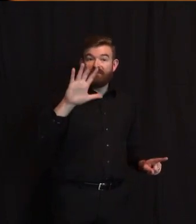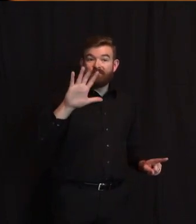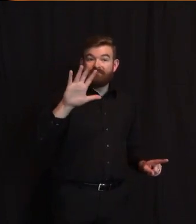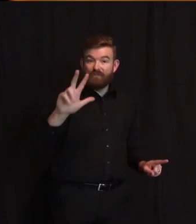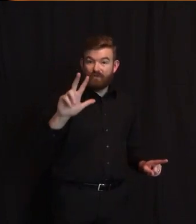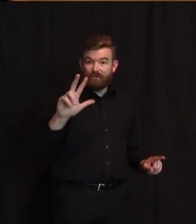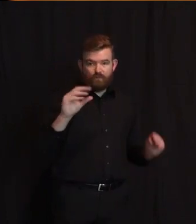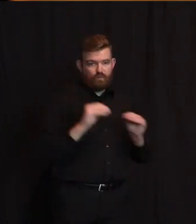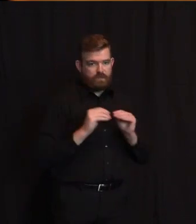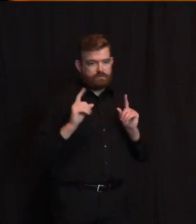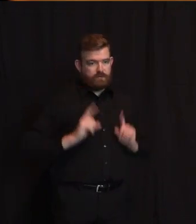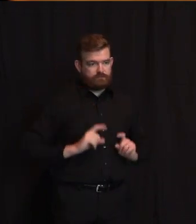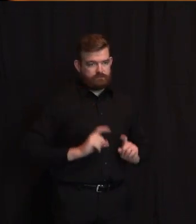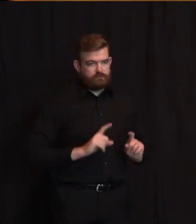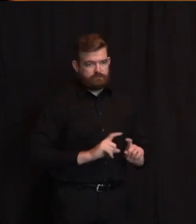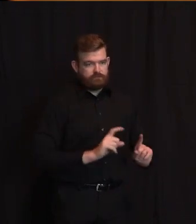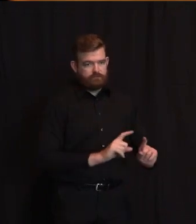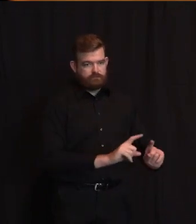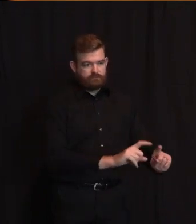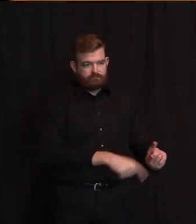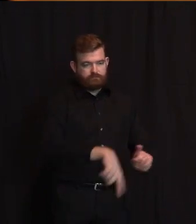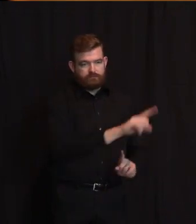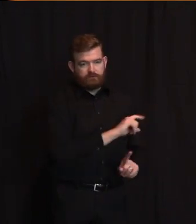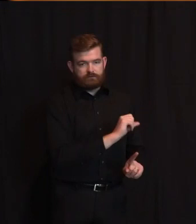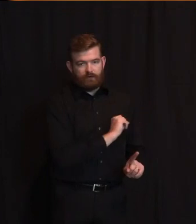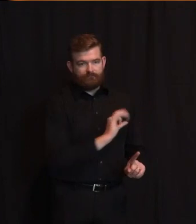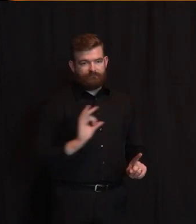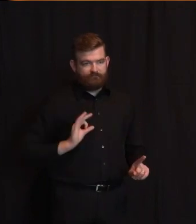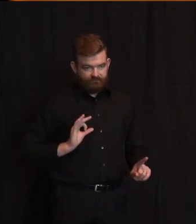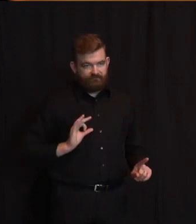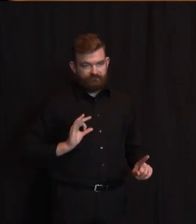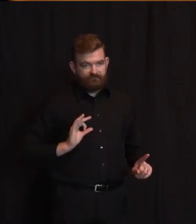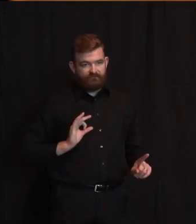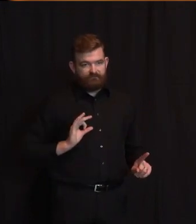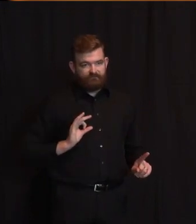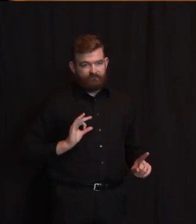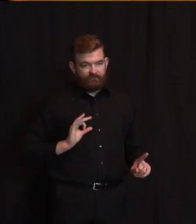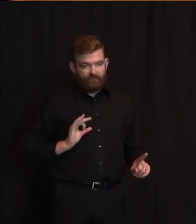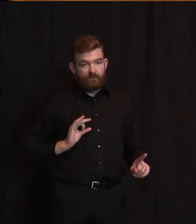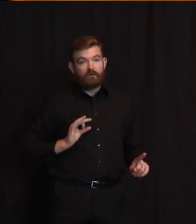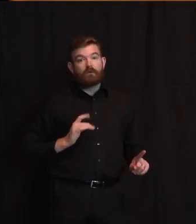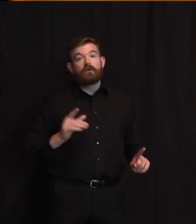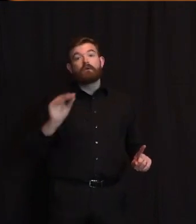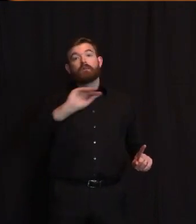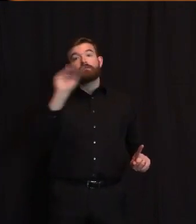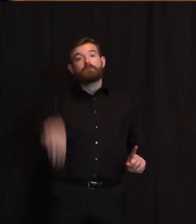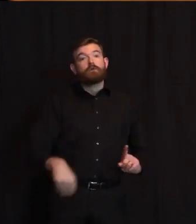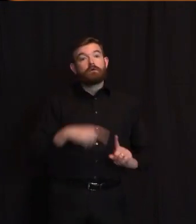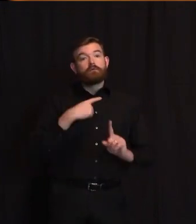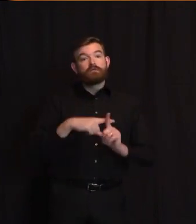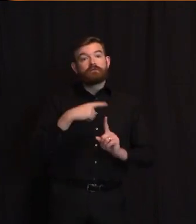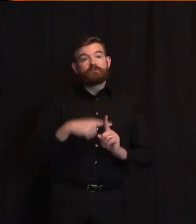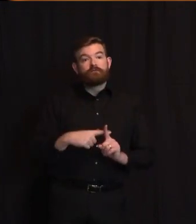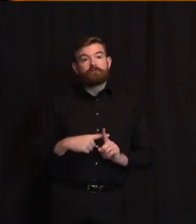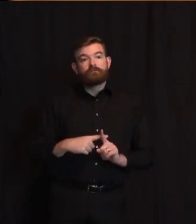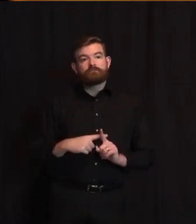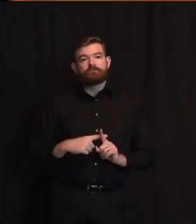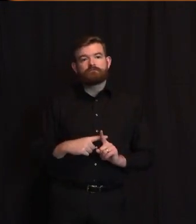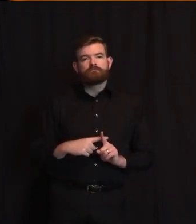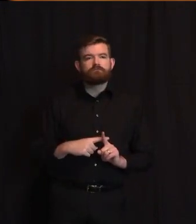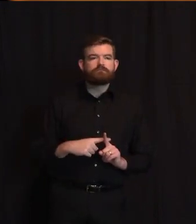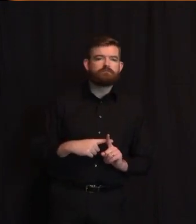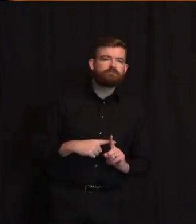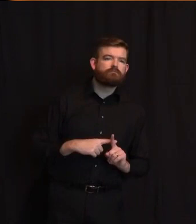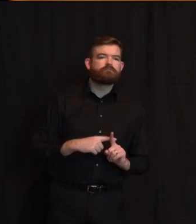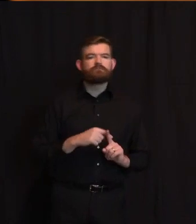members. Right now we see a positivity rate that is not causing us as much concern